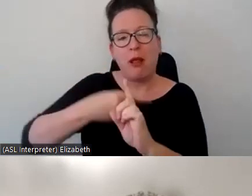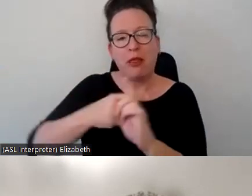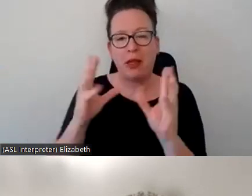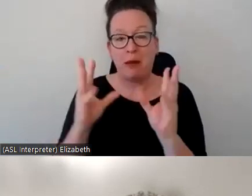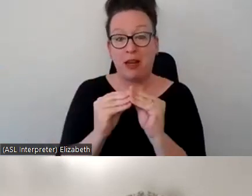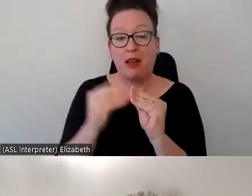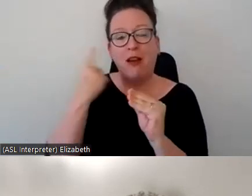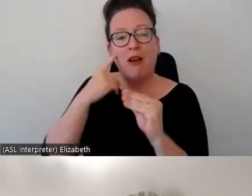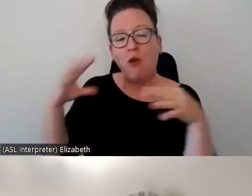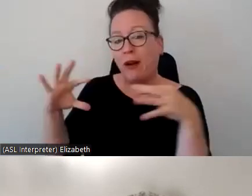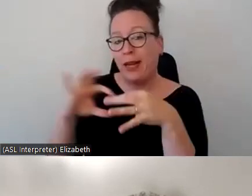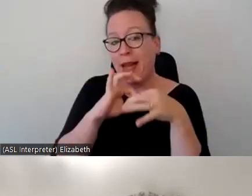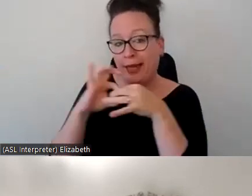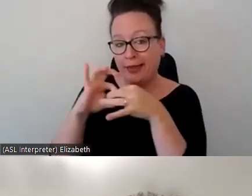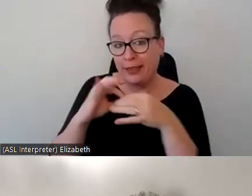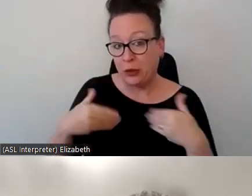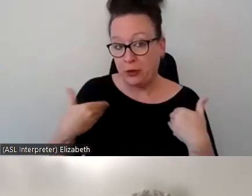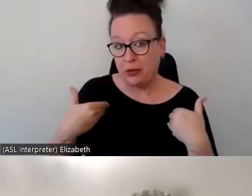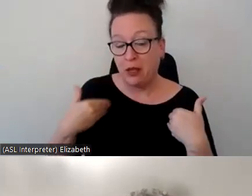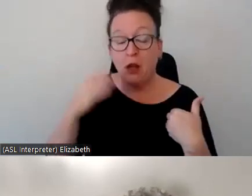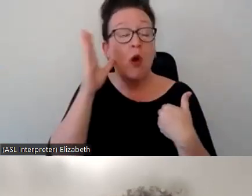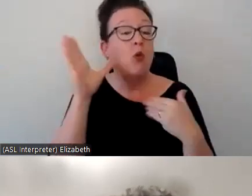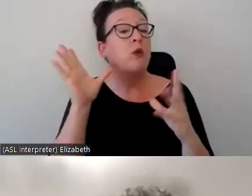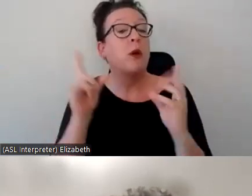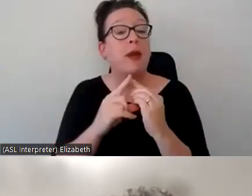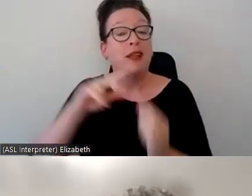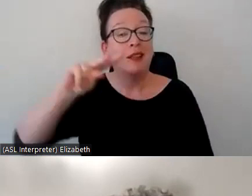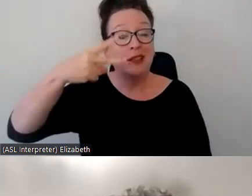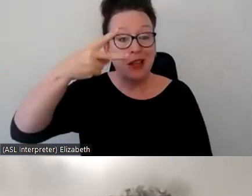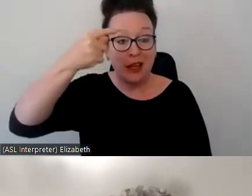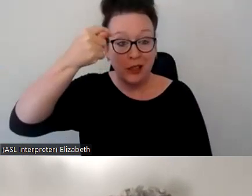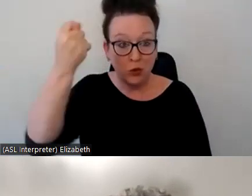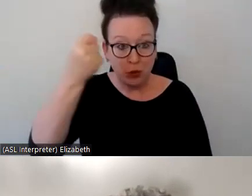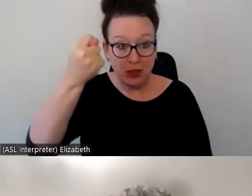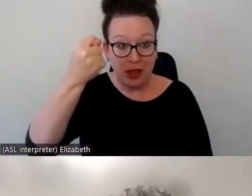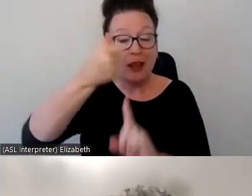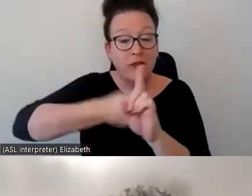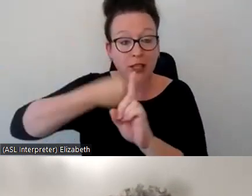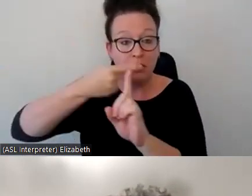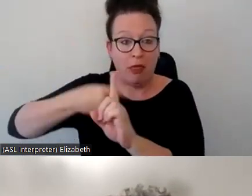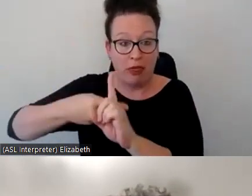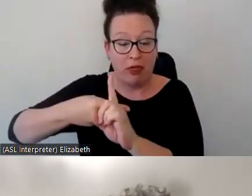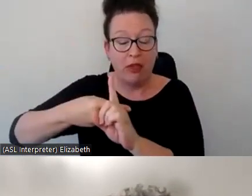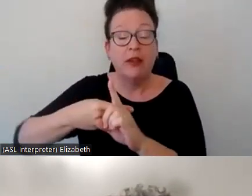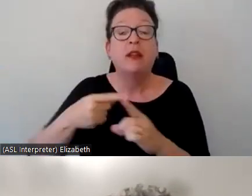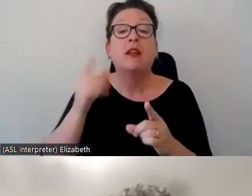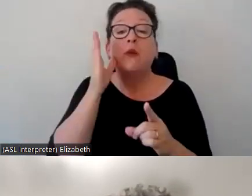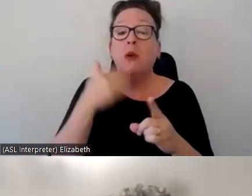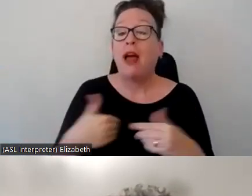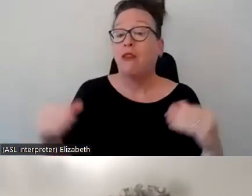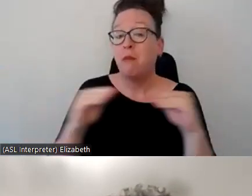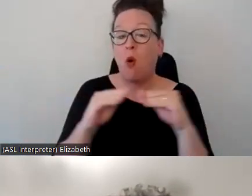every second Tuesday, is it? Yes, every second Tuesday of each month, we're gonna have other Connecting